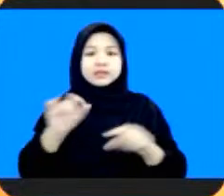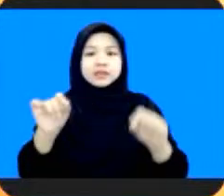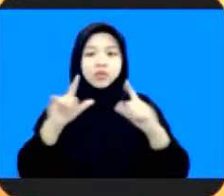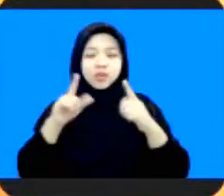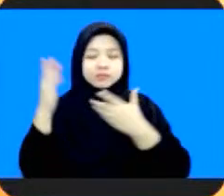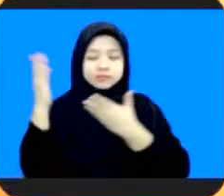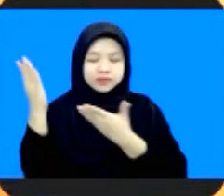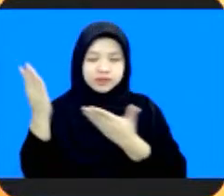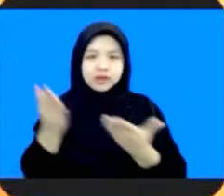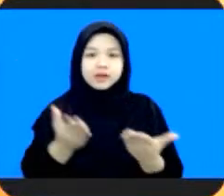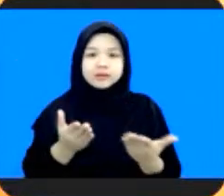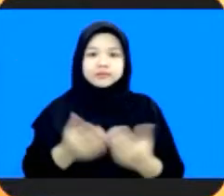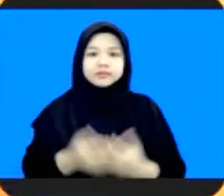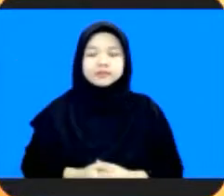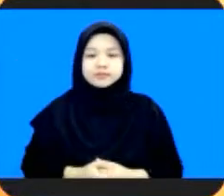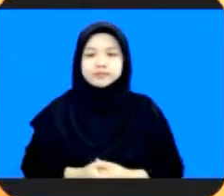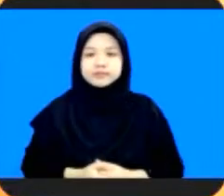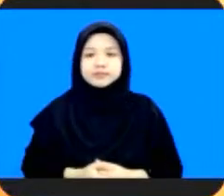Well, I mean, if I may,